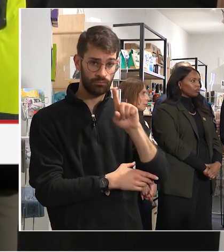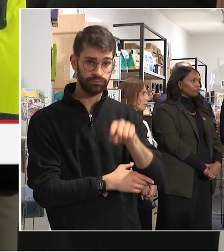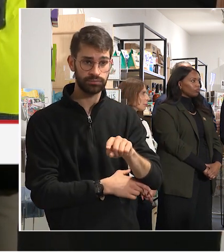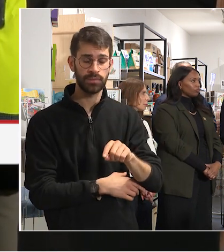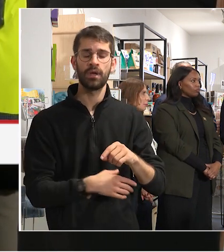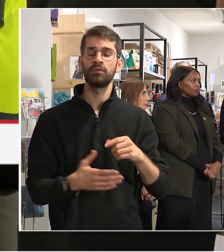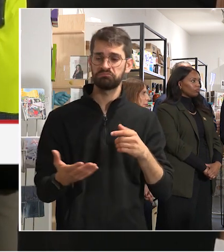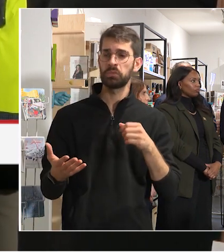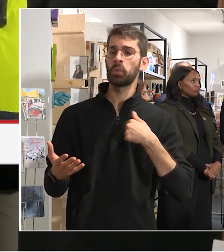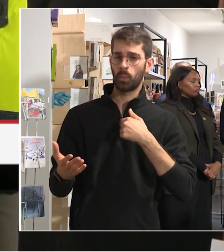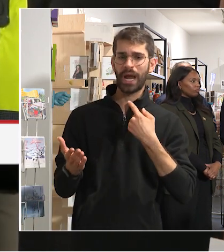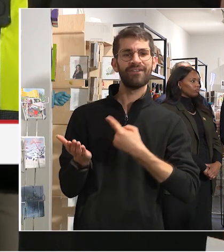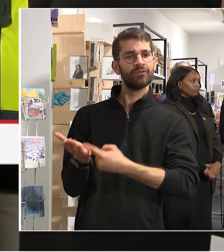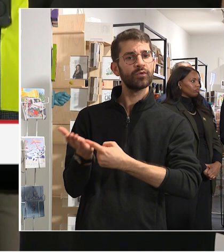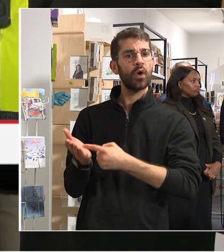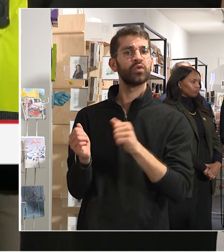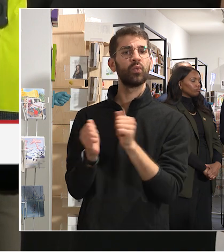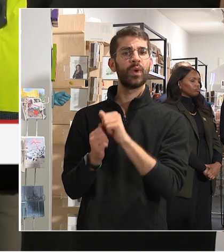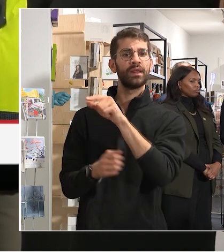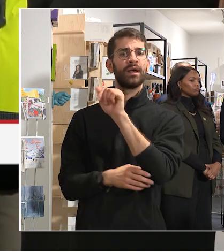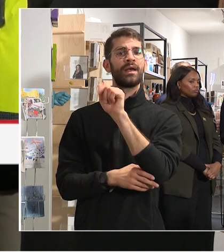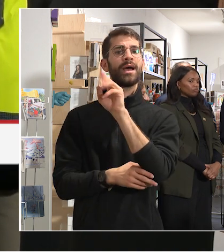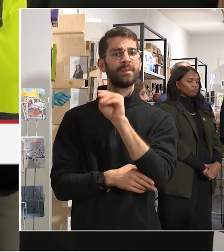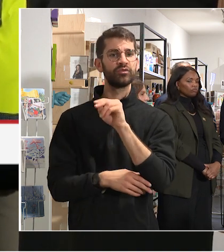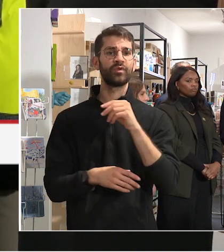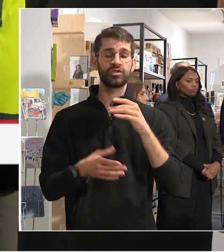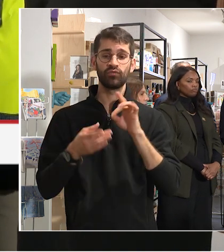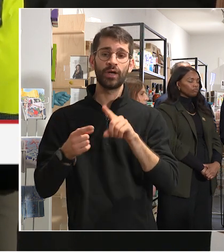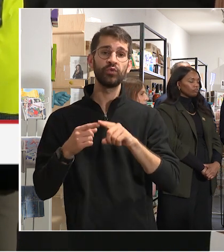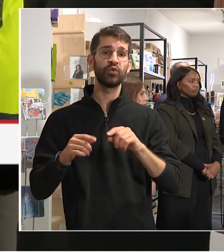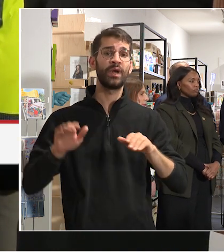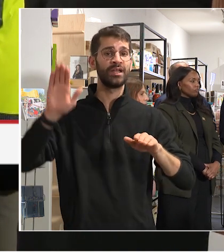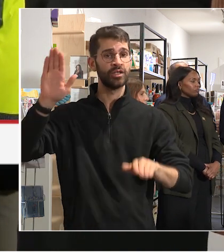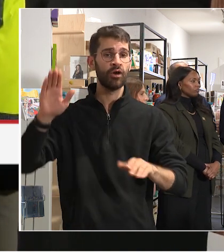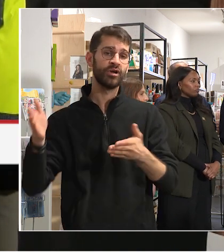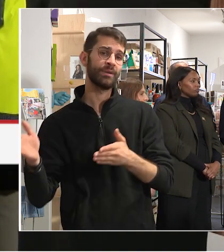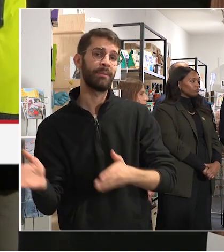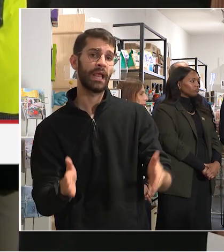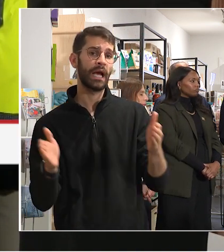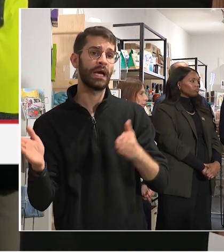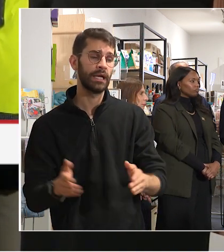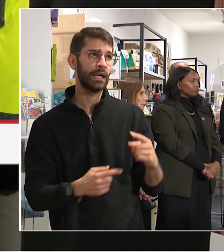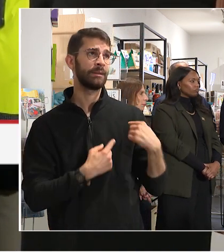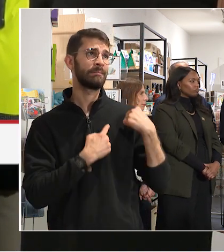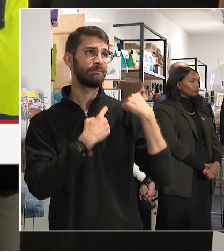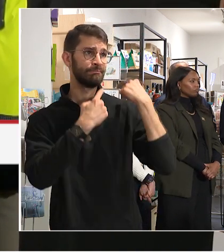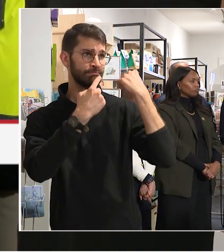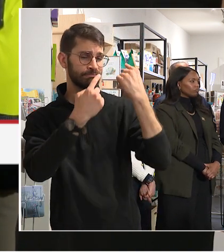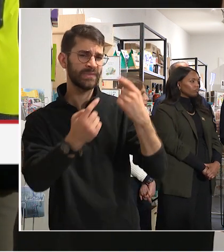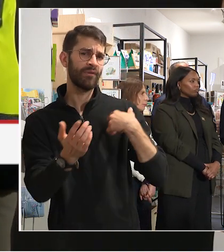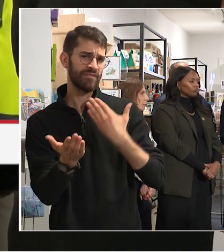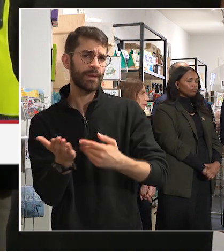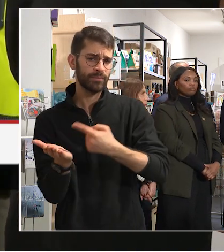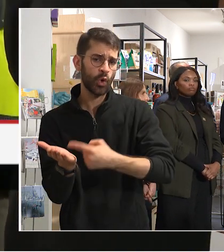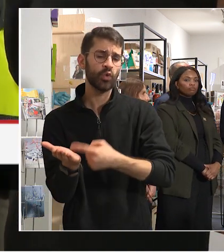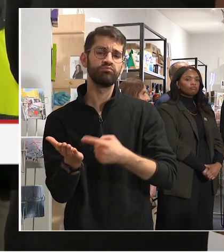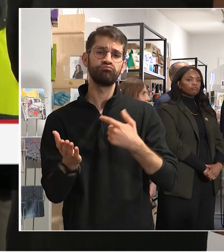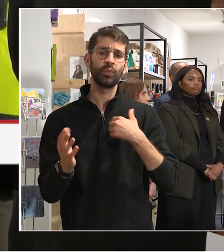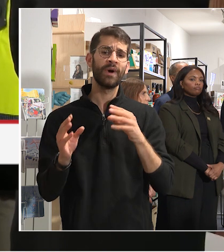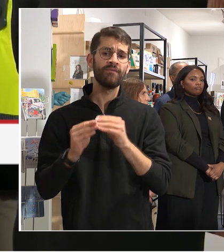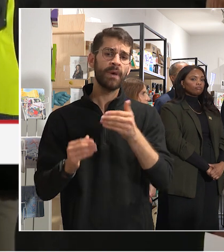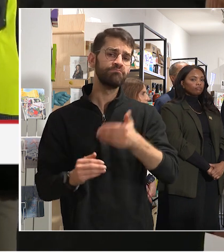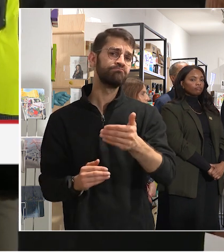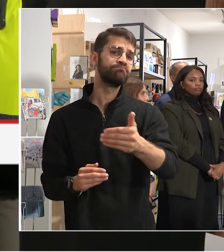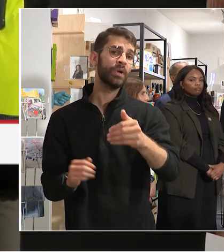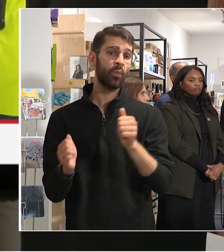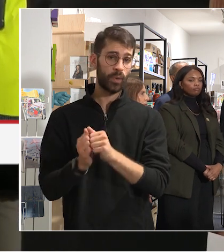as it relates to the inauguration planning, where we have had a couple of meetings with